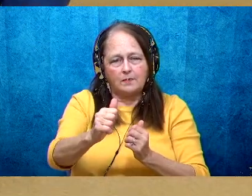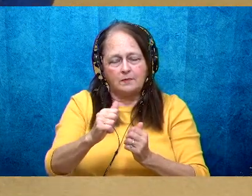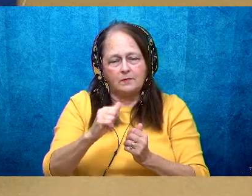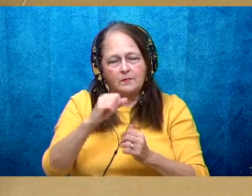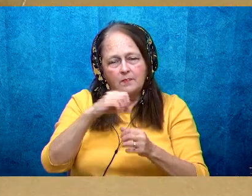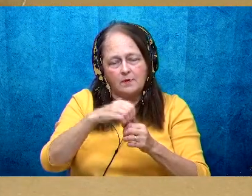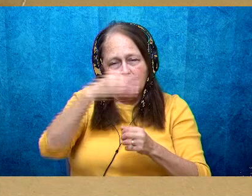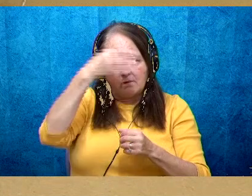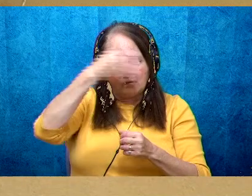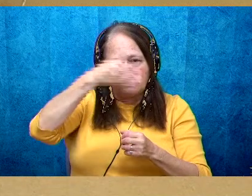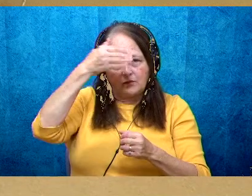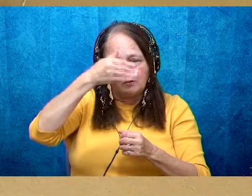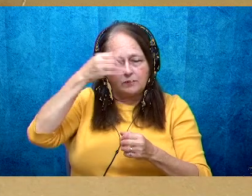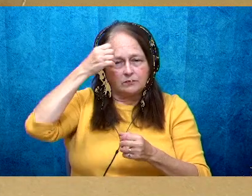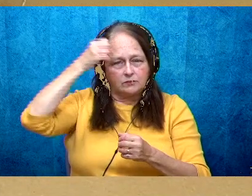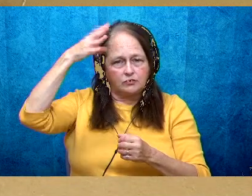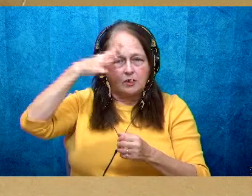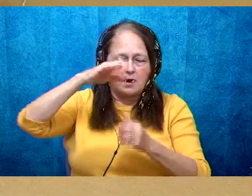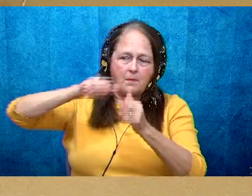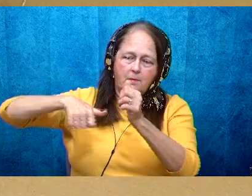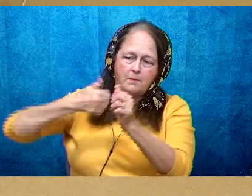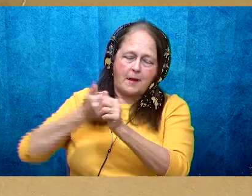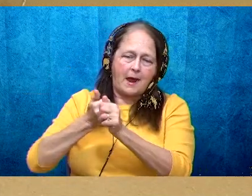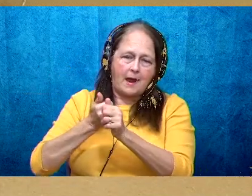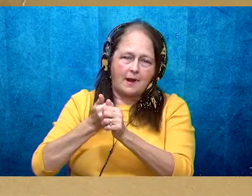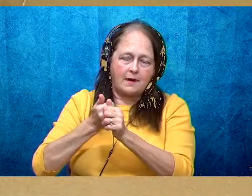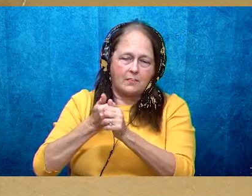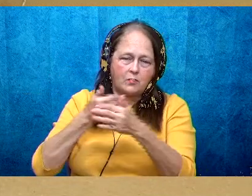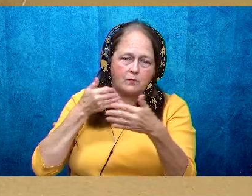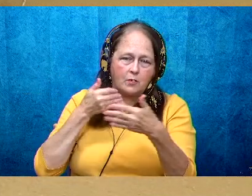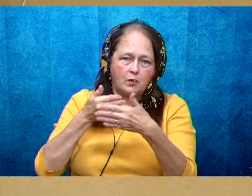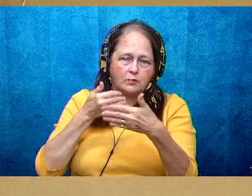in front of the sun or behind would be where I'm slightly closer.